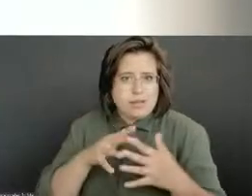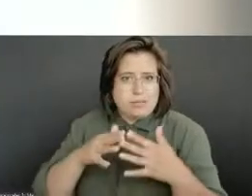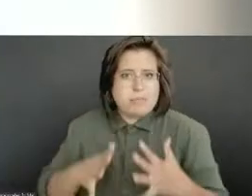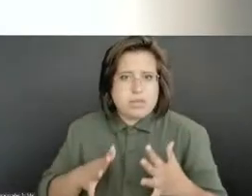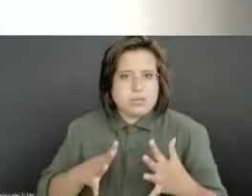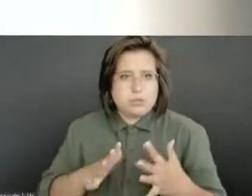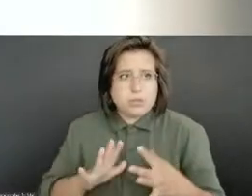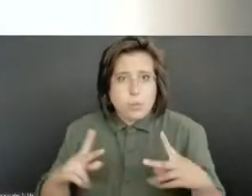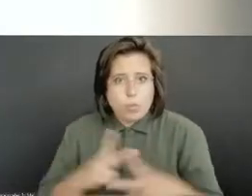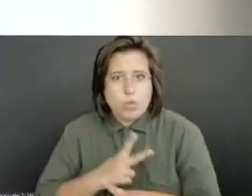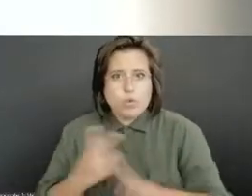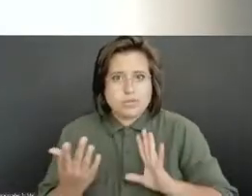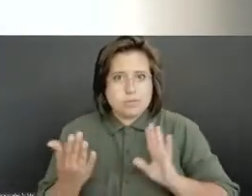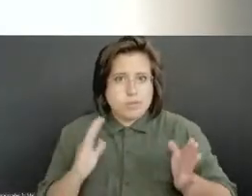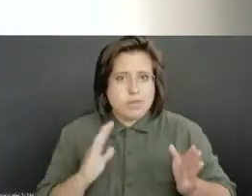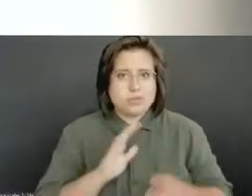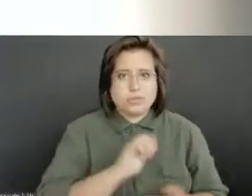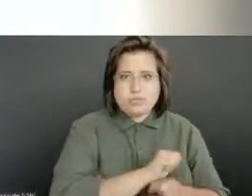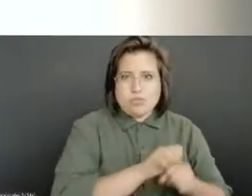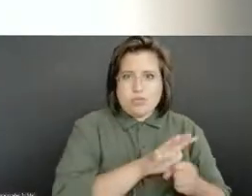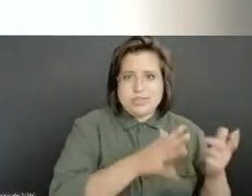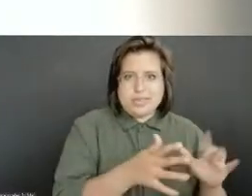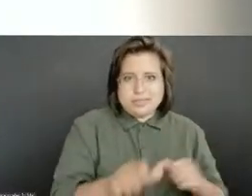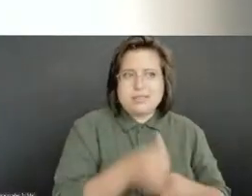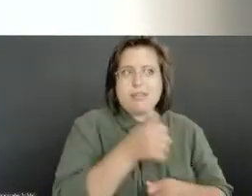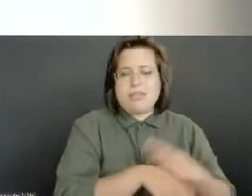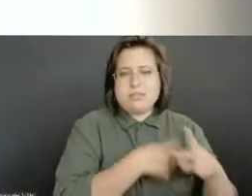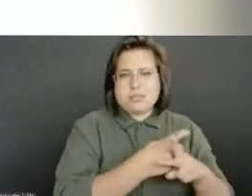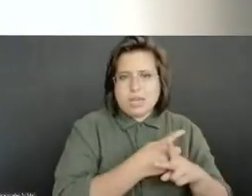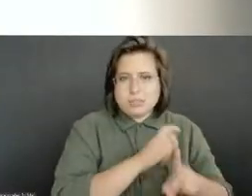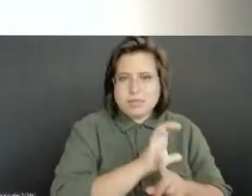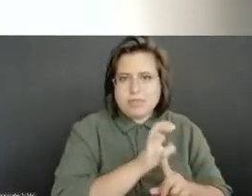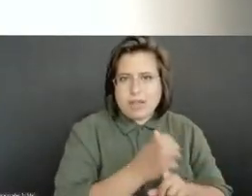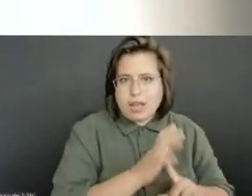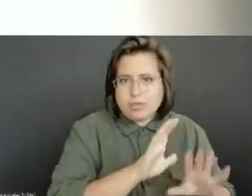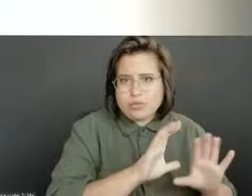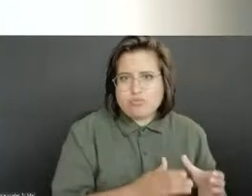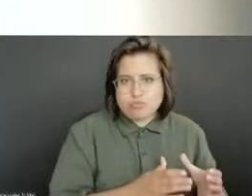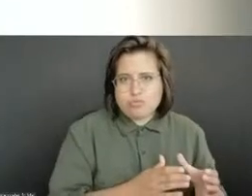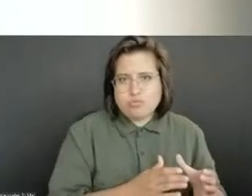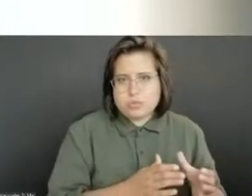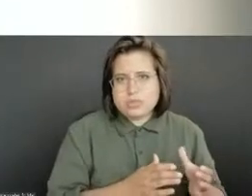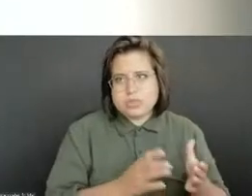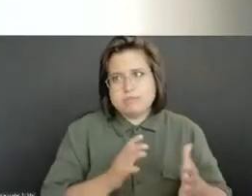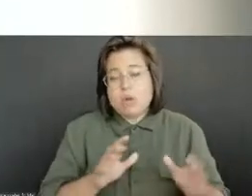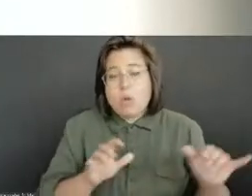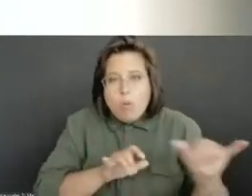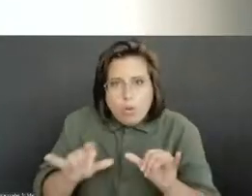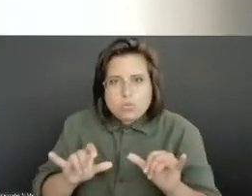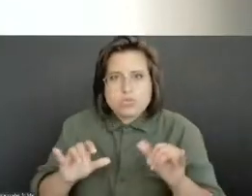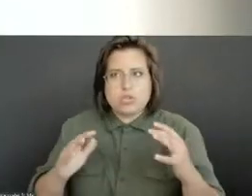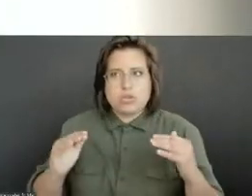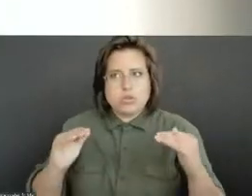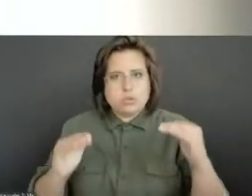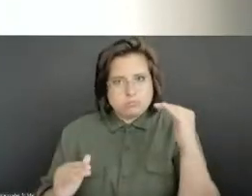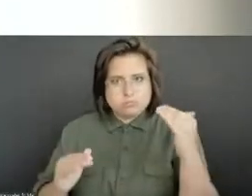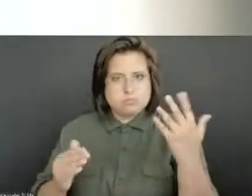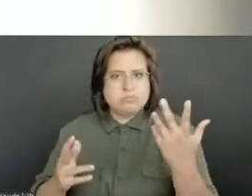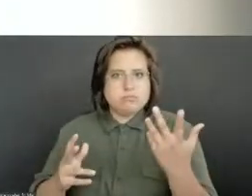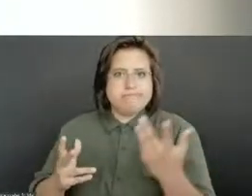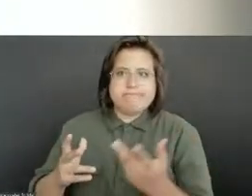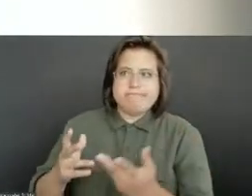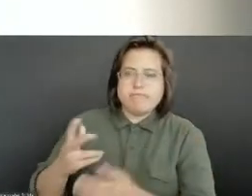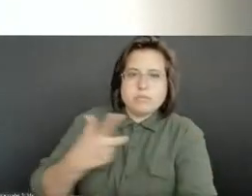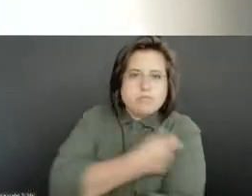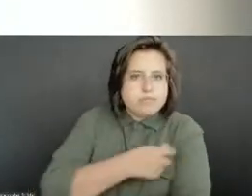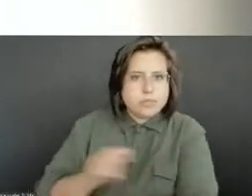deaths in other ethnic groups, as well as evidence of a lower vaccine uptake. We are very proud that Emory University and Grady